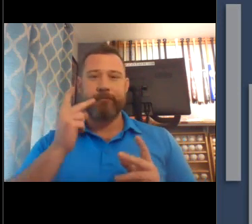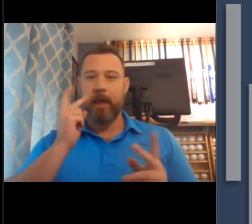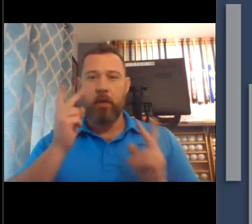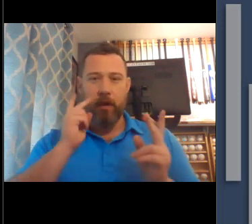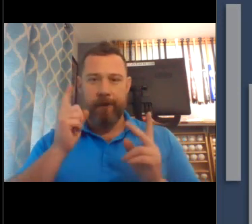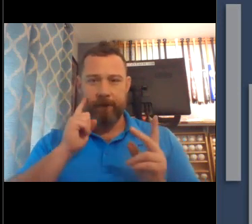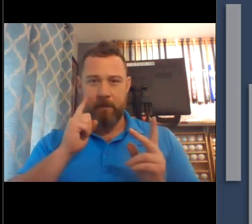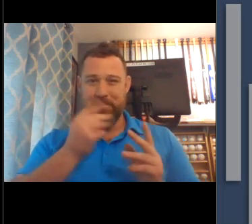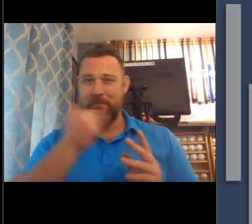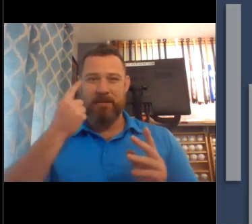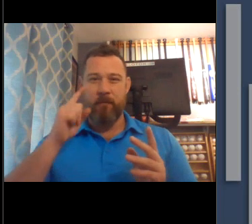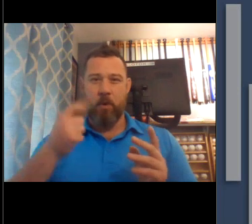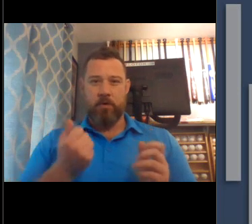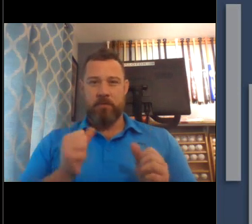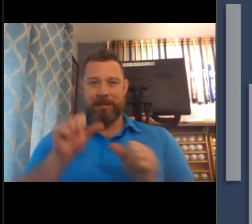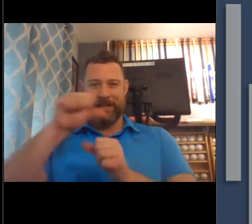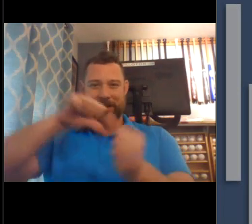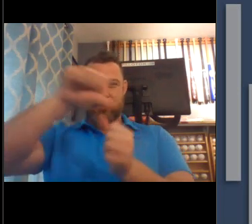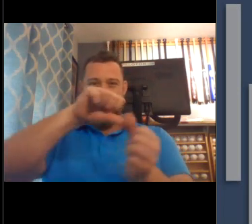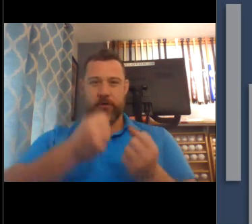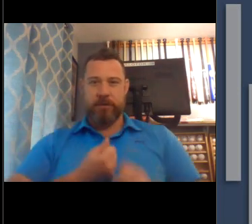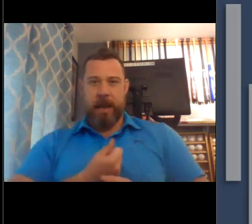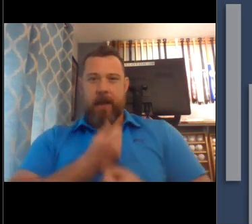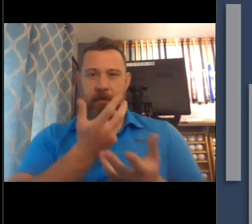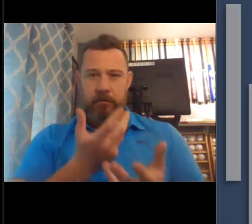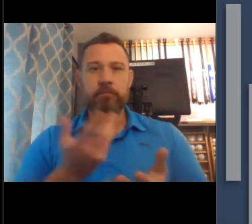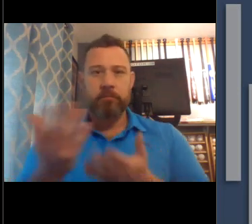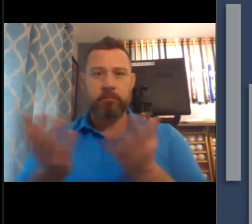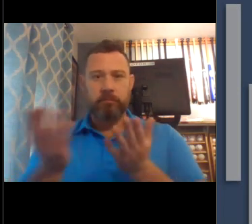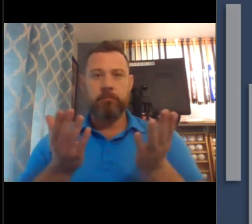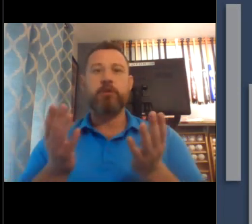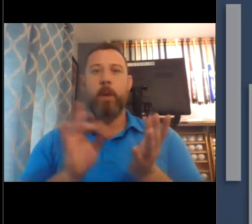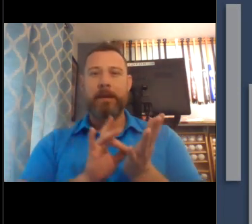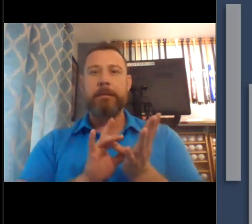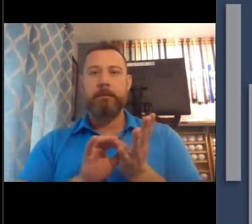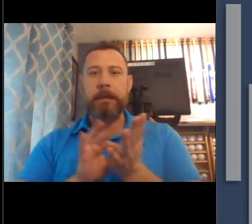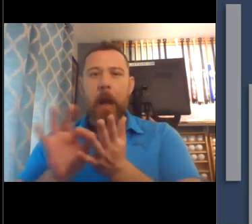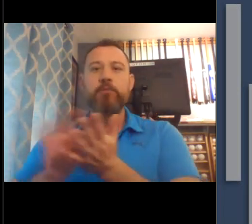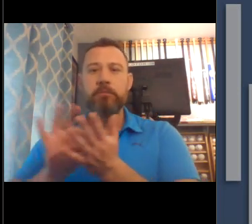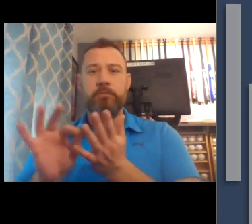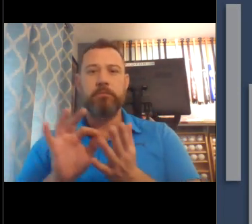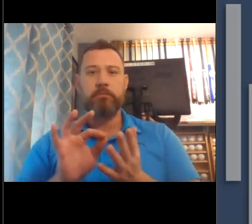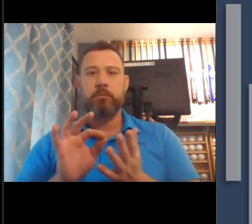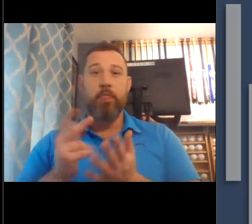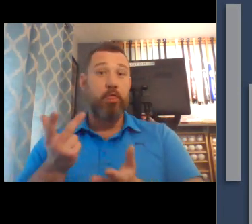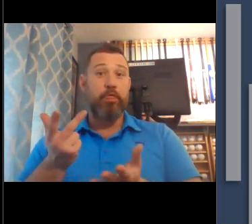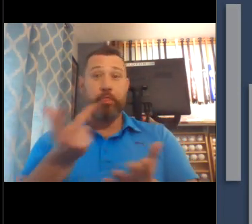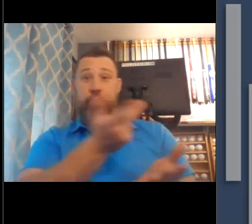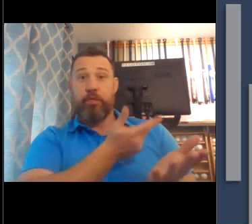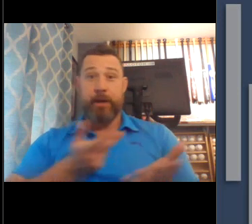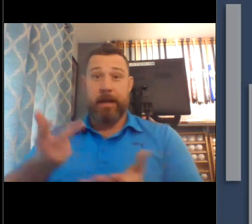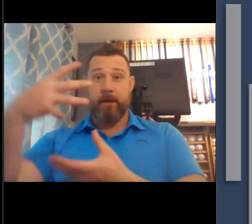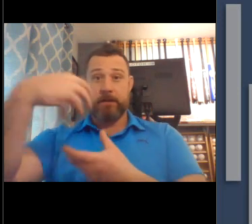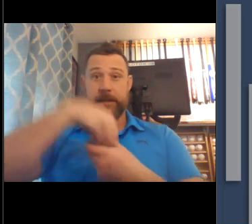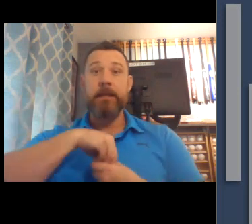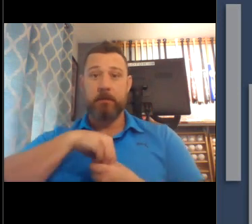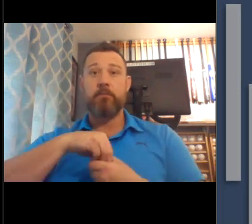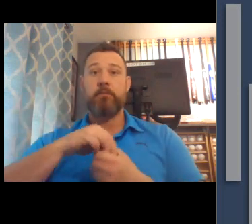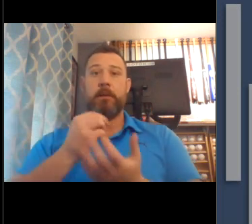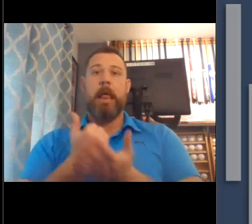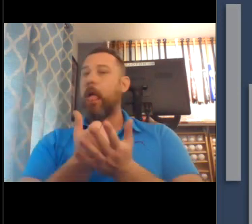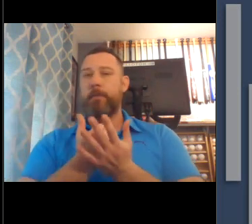to improve our state. So count us, count at least two of us three of us in helping however